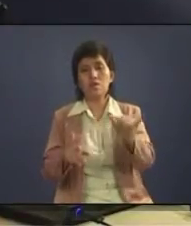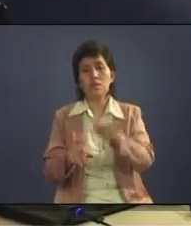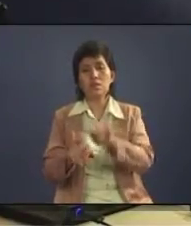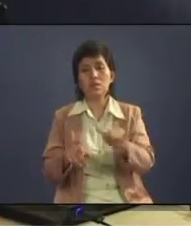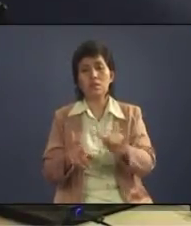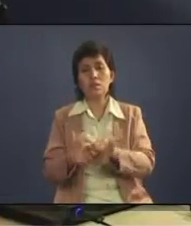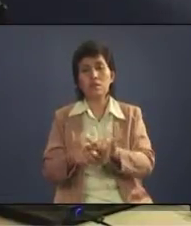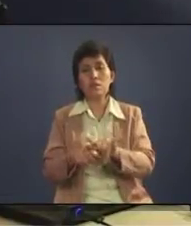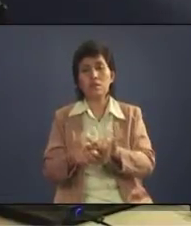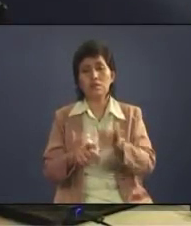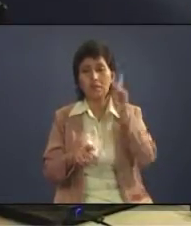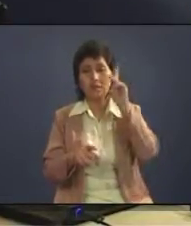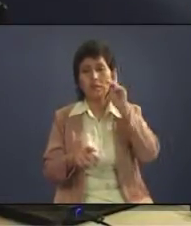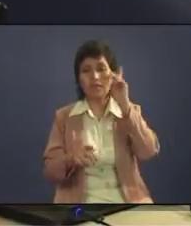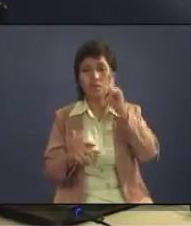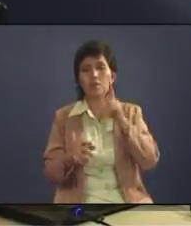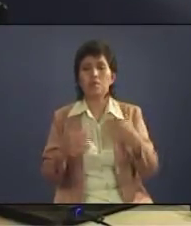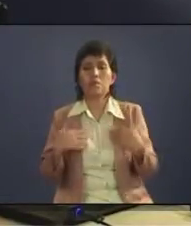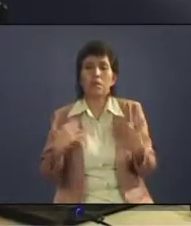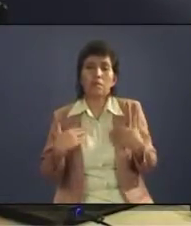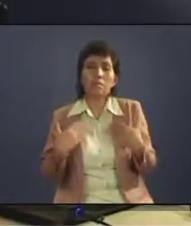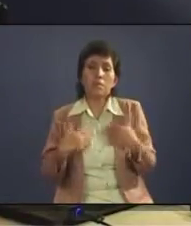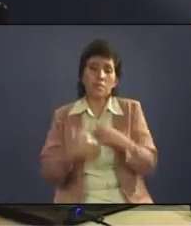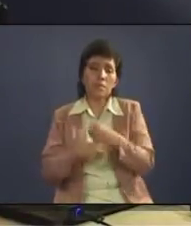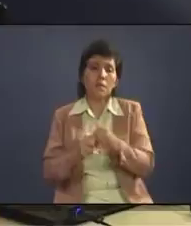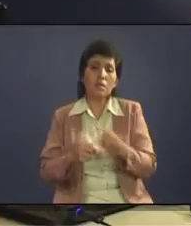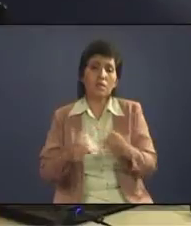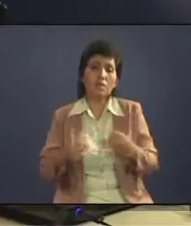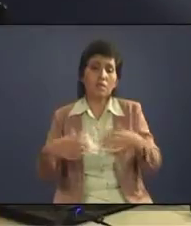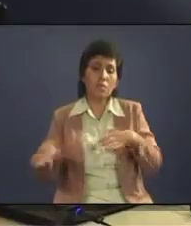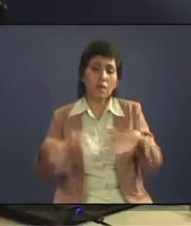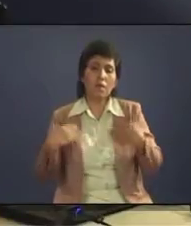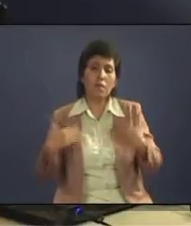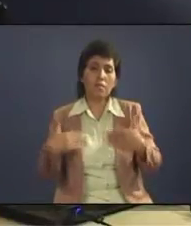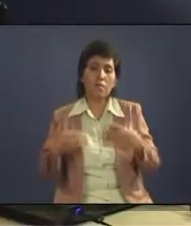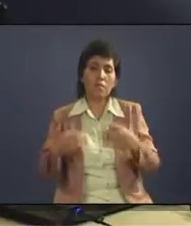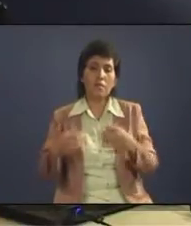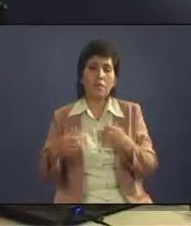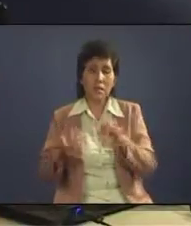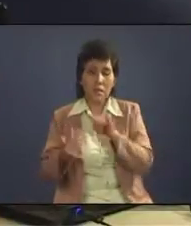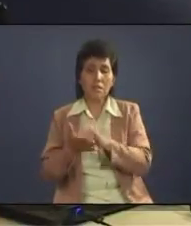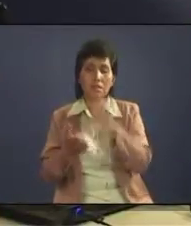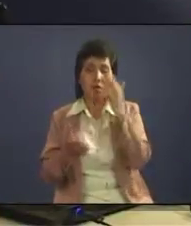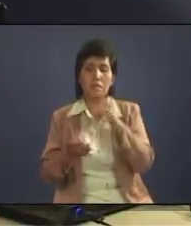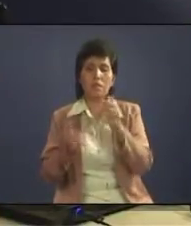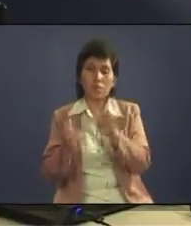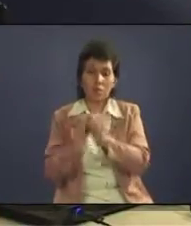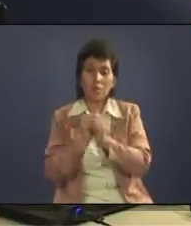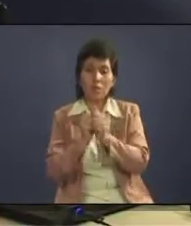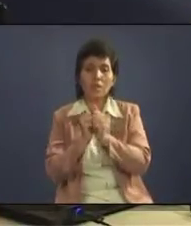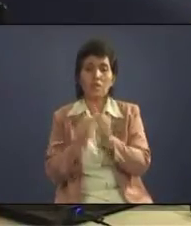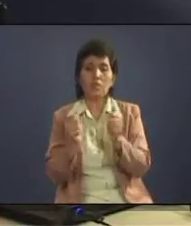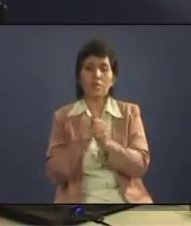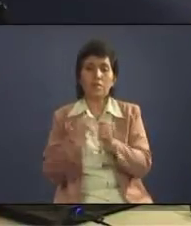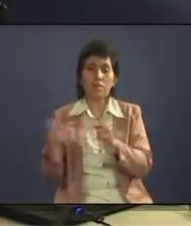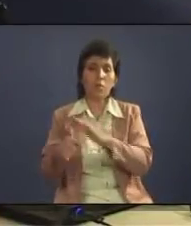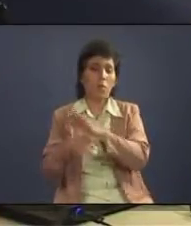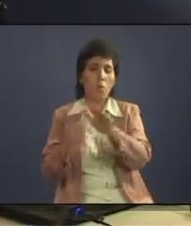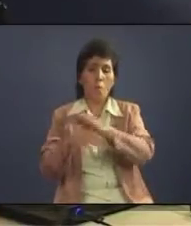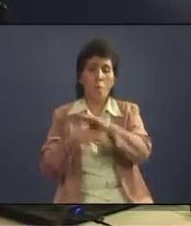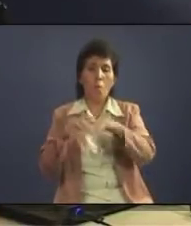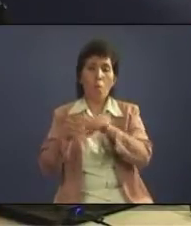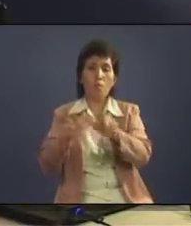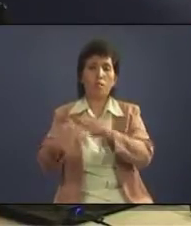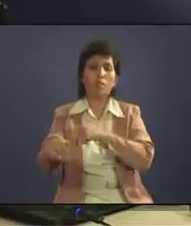inside you that makes you happy, that makes your day. That's why you want to meet that person every day. Okay.